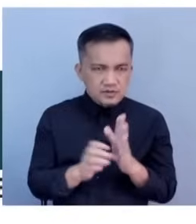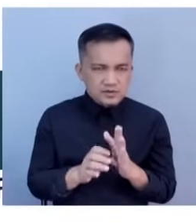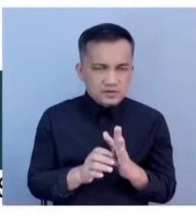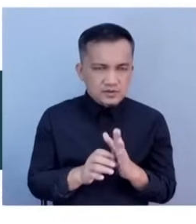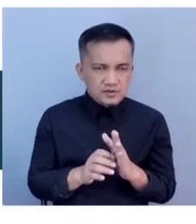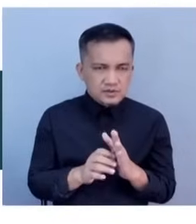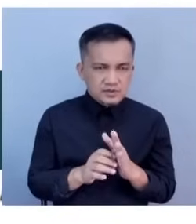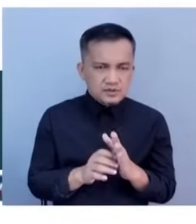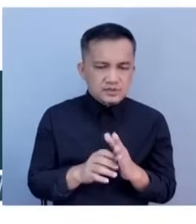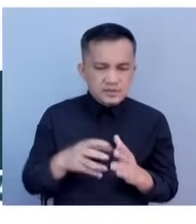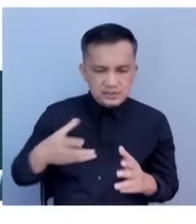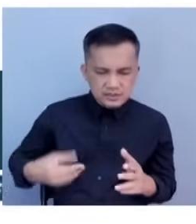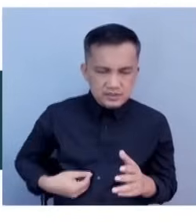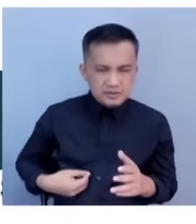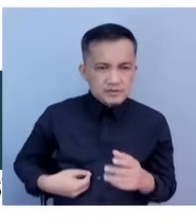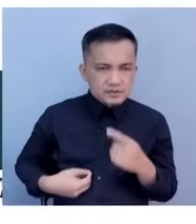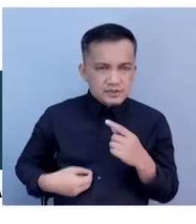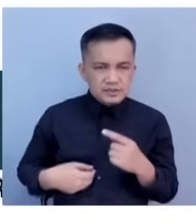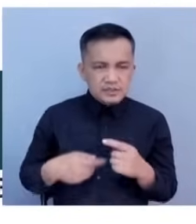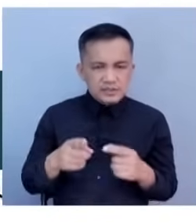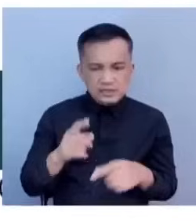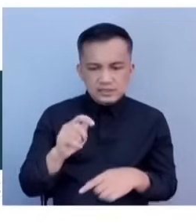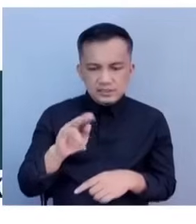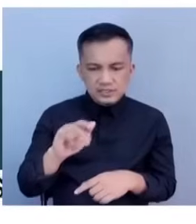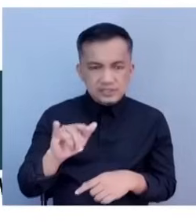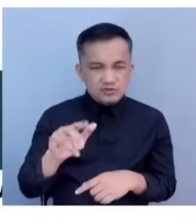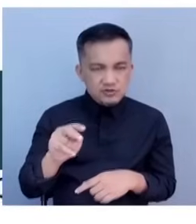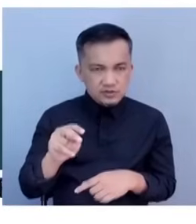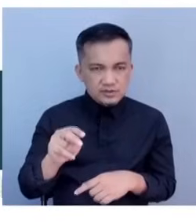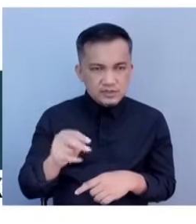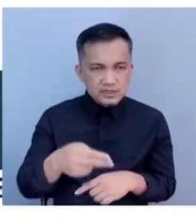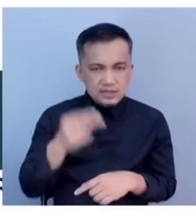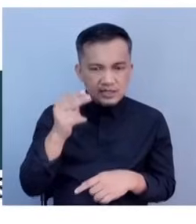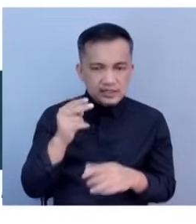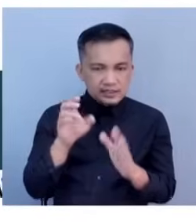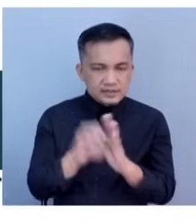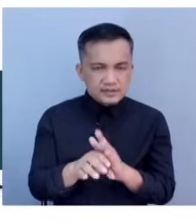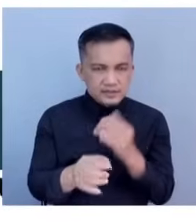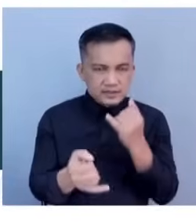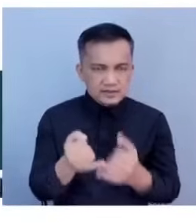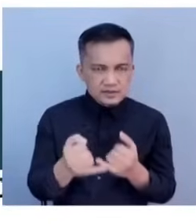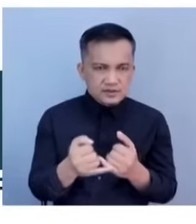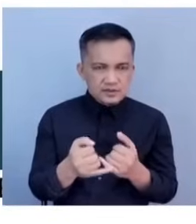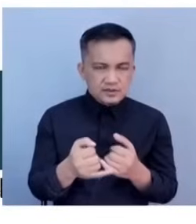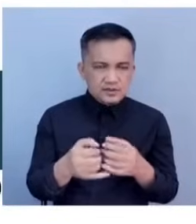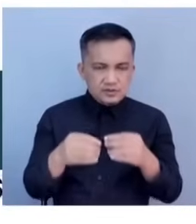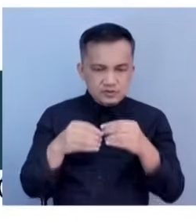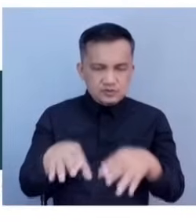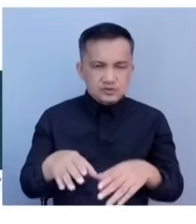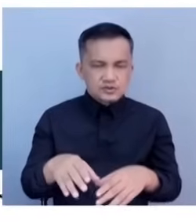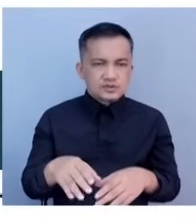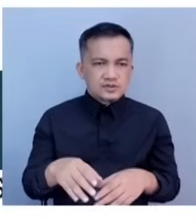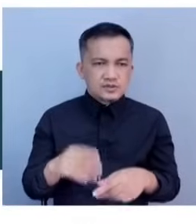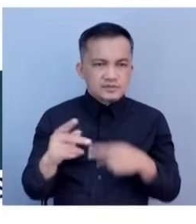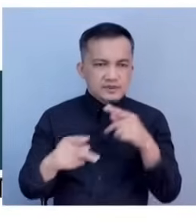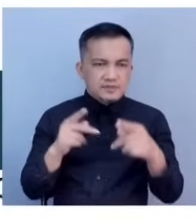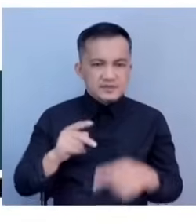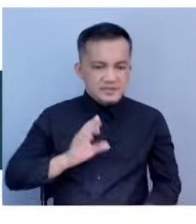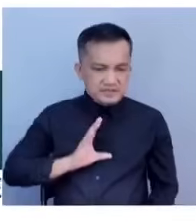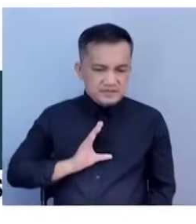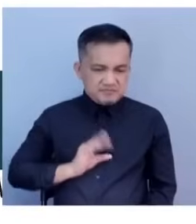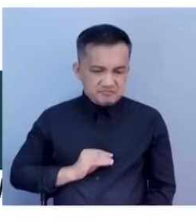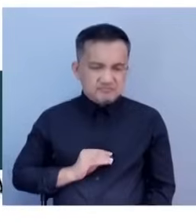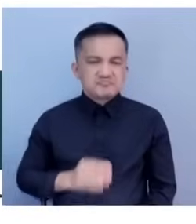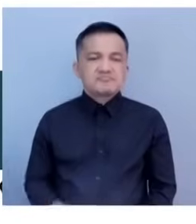and corruption, treason, and then high crimes. And lastly, lose the public trust. Wala tayong nakikitang ganon